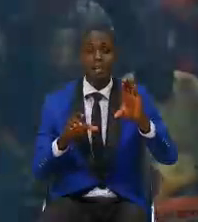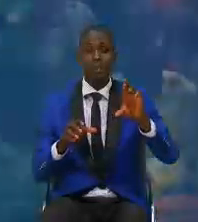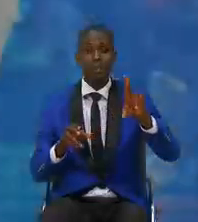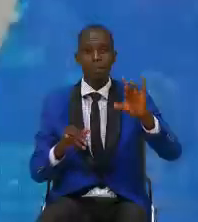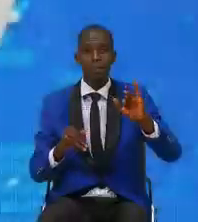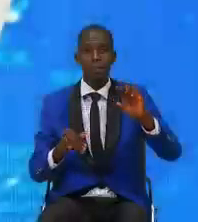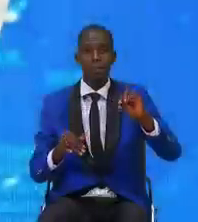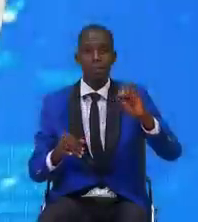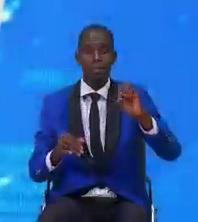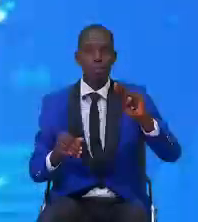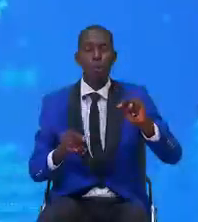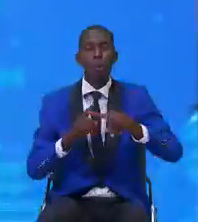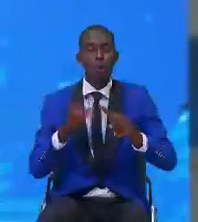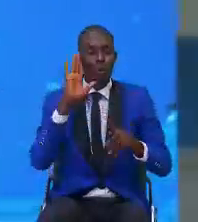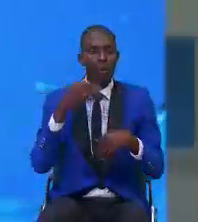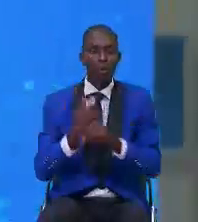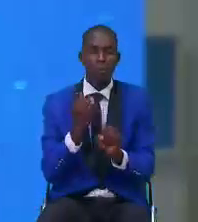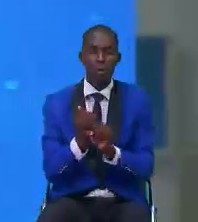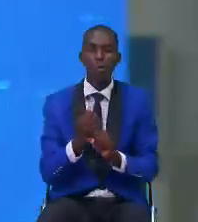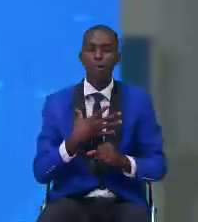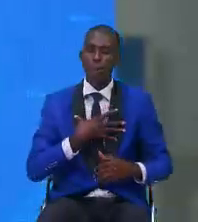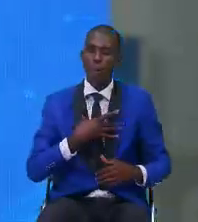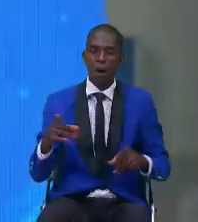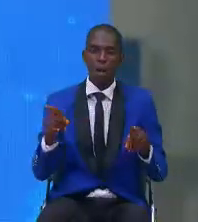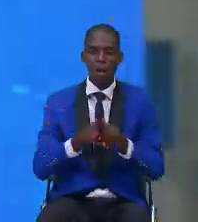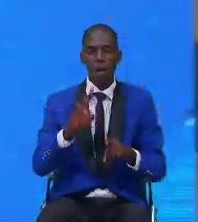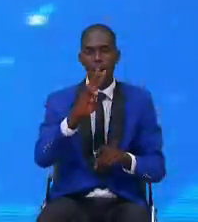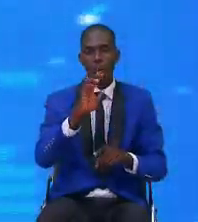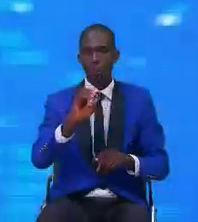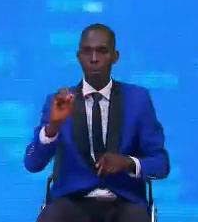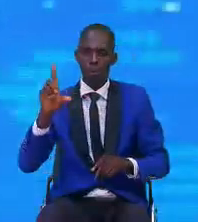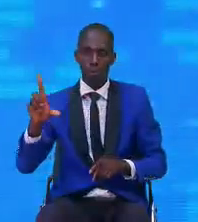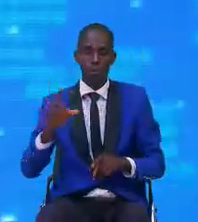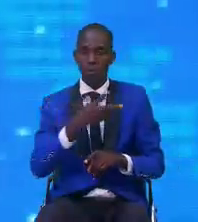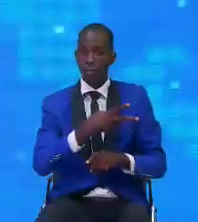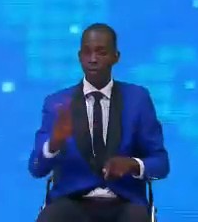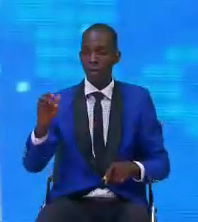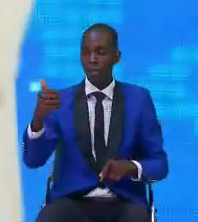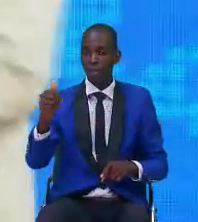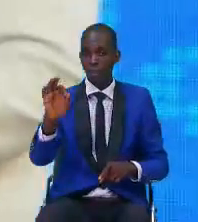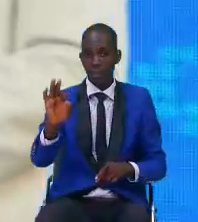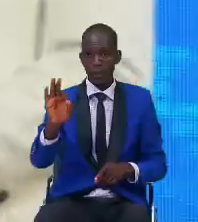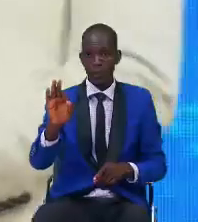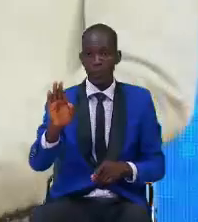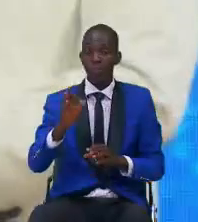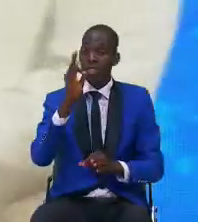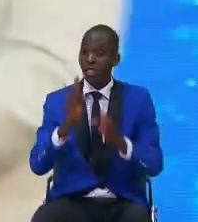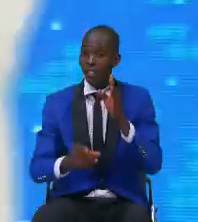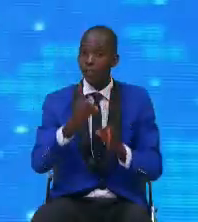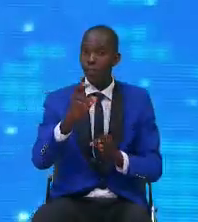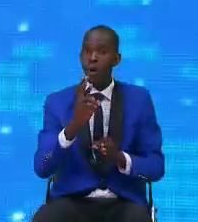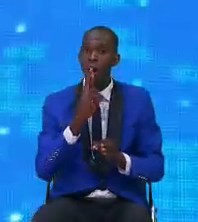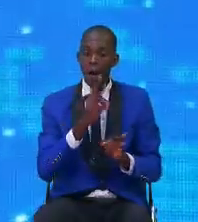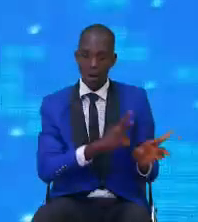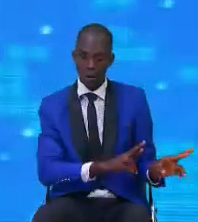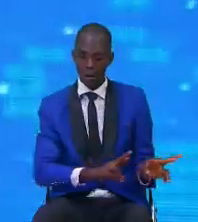red like crimson, they shall be as wool. Look at verse 19 there. In verse 19 there it says,